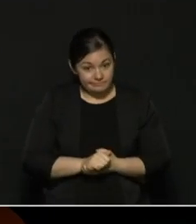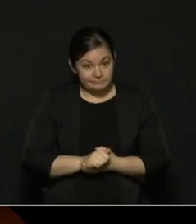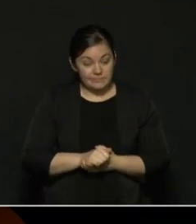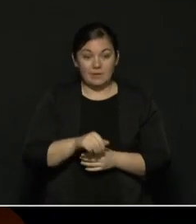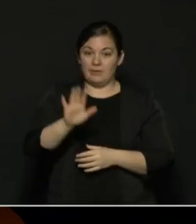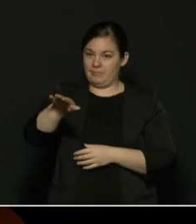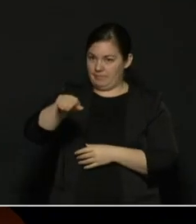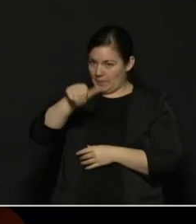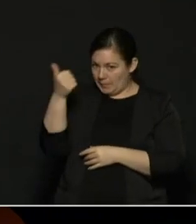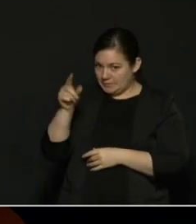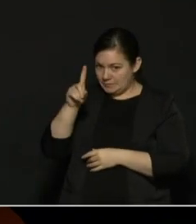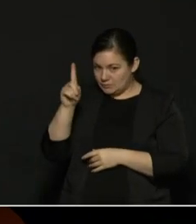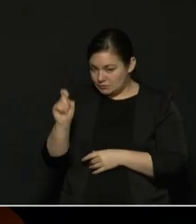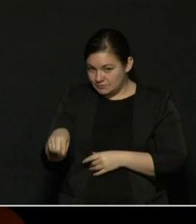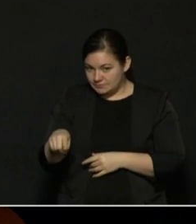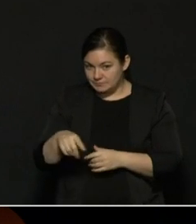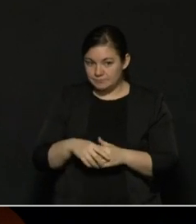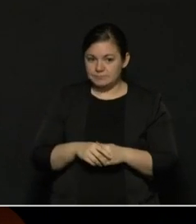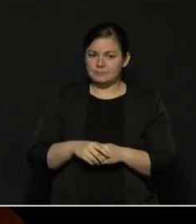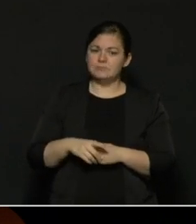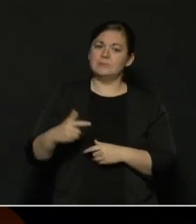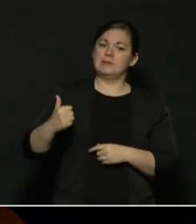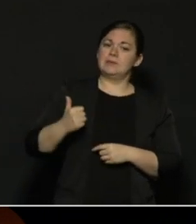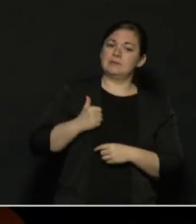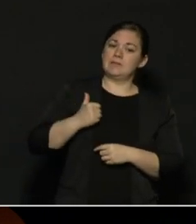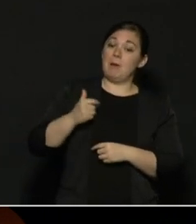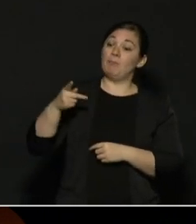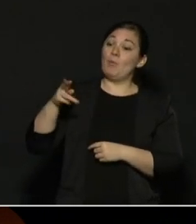question comes from Sean Jeffords with the Canadian Press. Please go ahead.